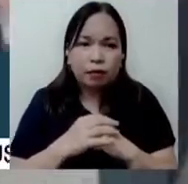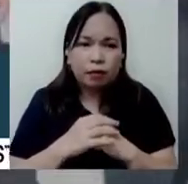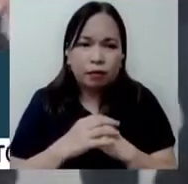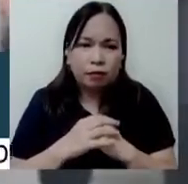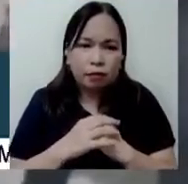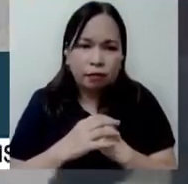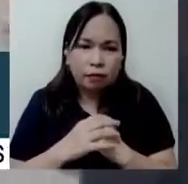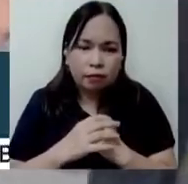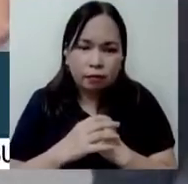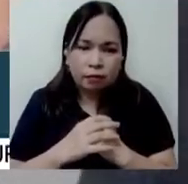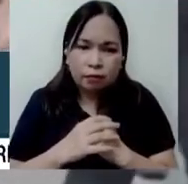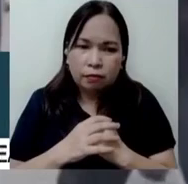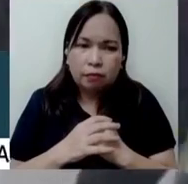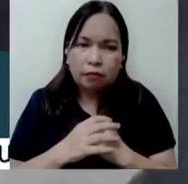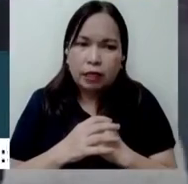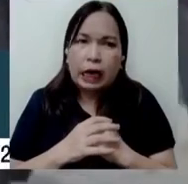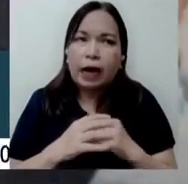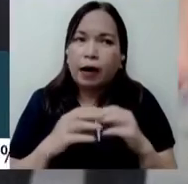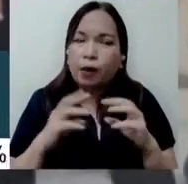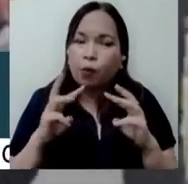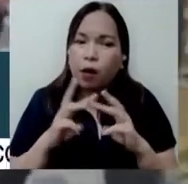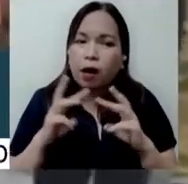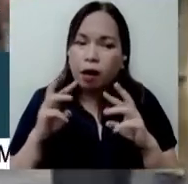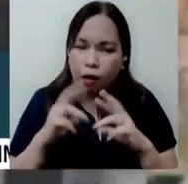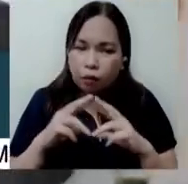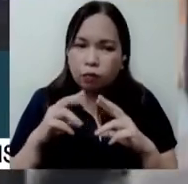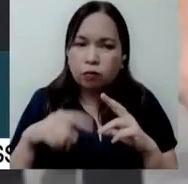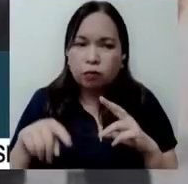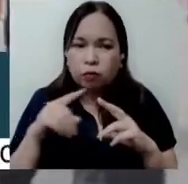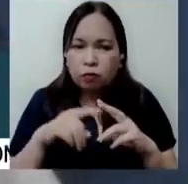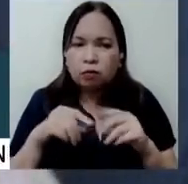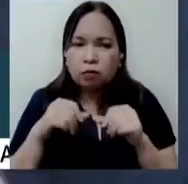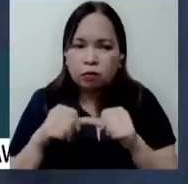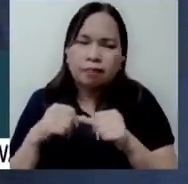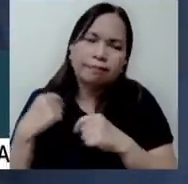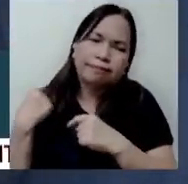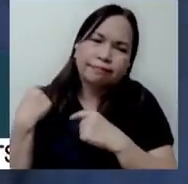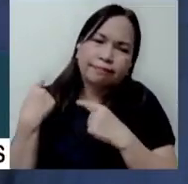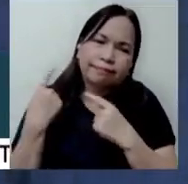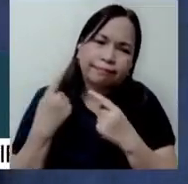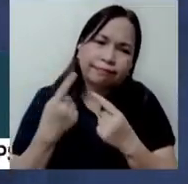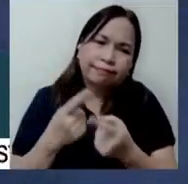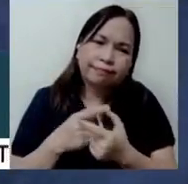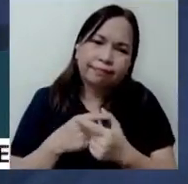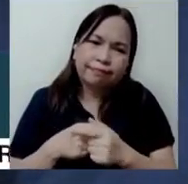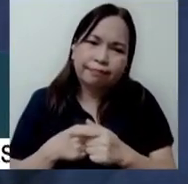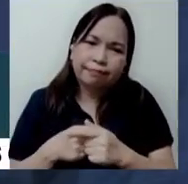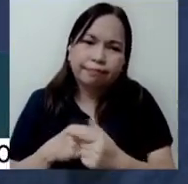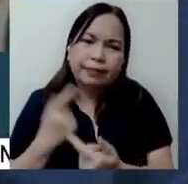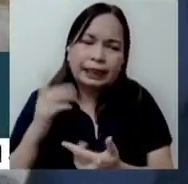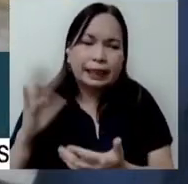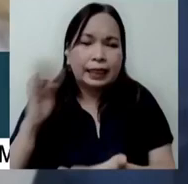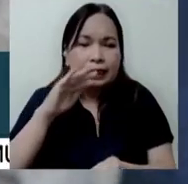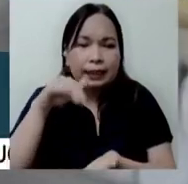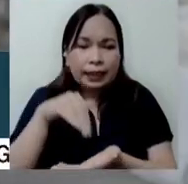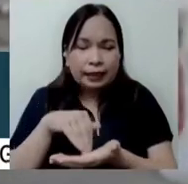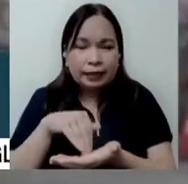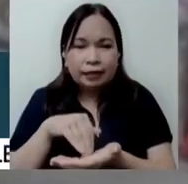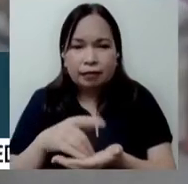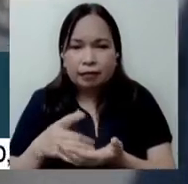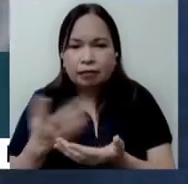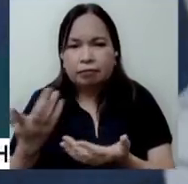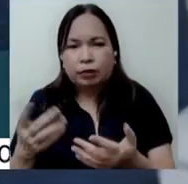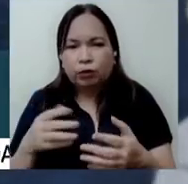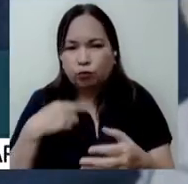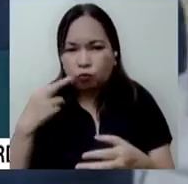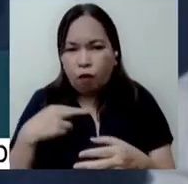estate where there are hundreds of mills operating. So this is actually known to be one of the centers of rice milling in the entire central